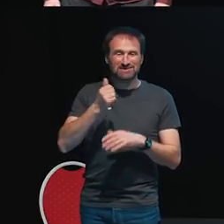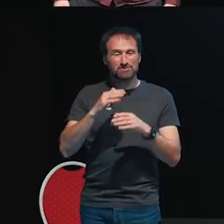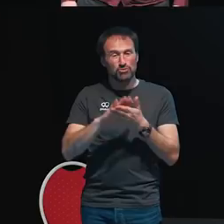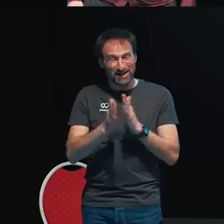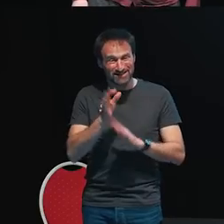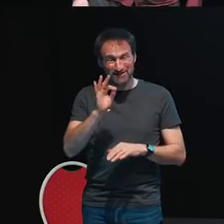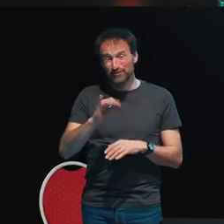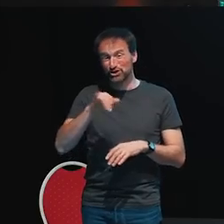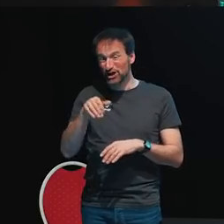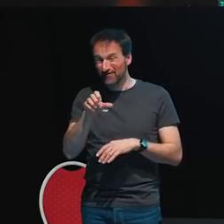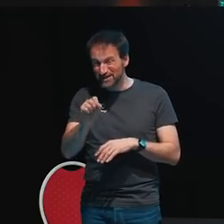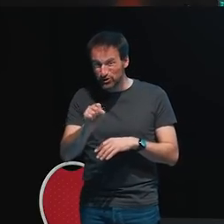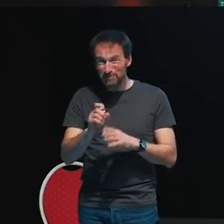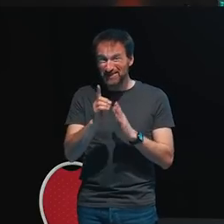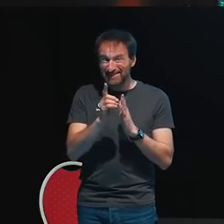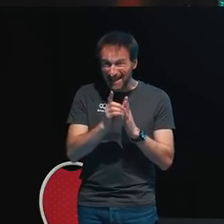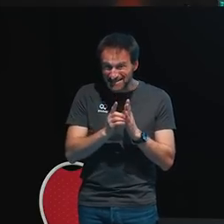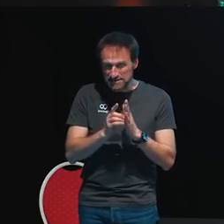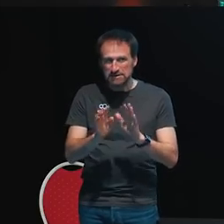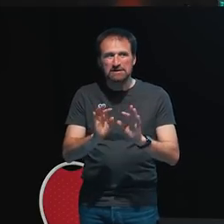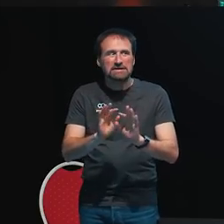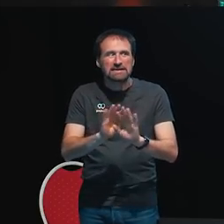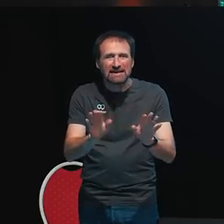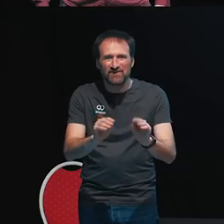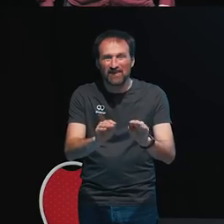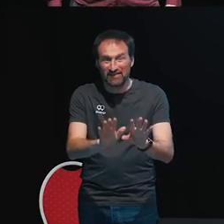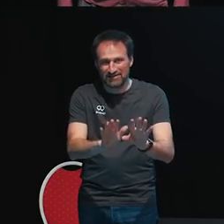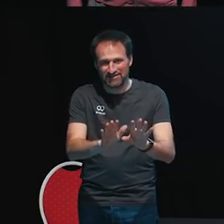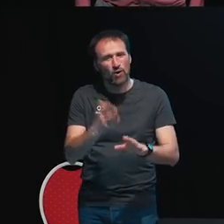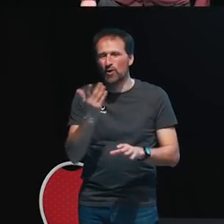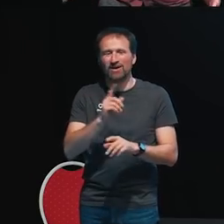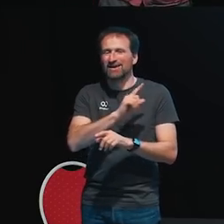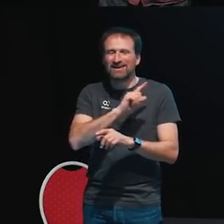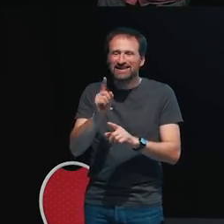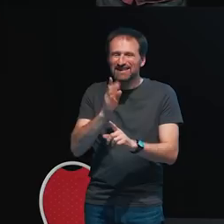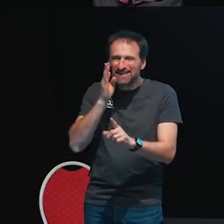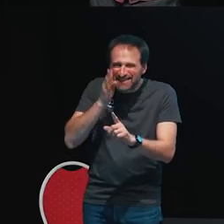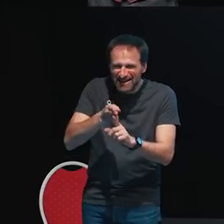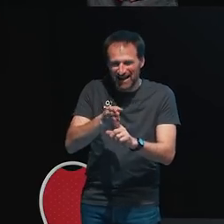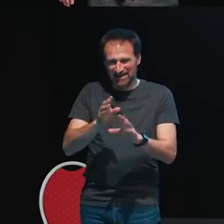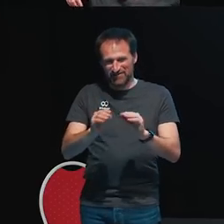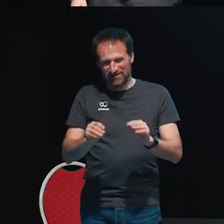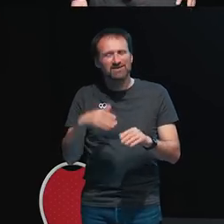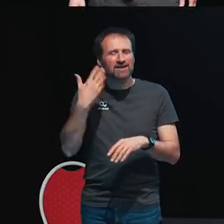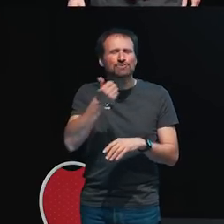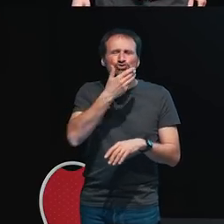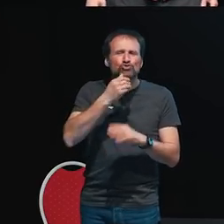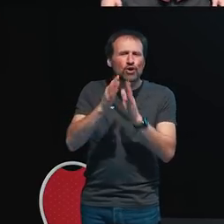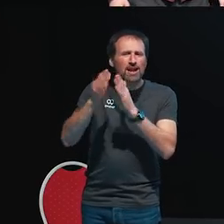don't use them, or at least not directly. There are several nice libraries out